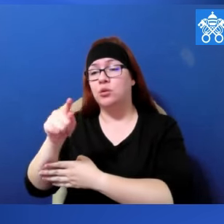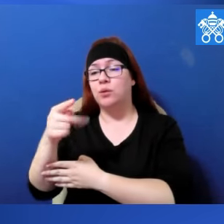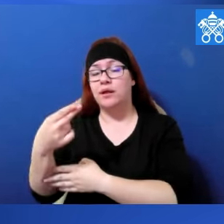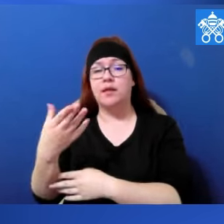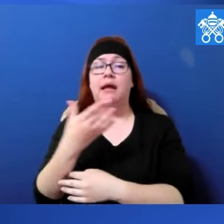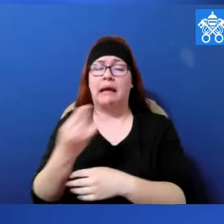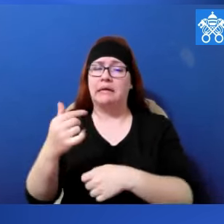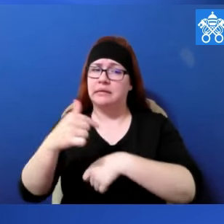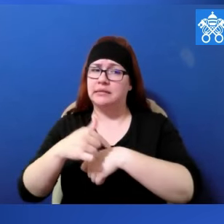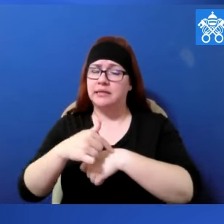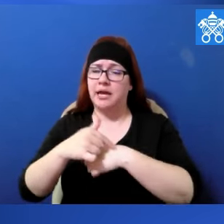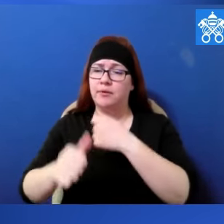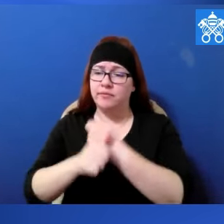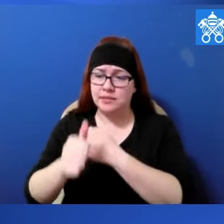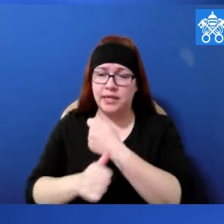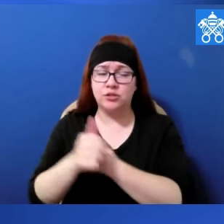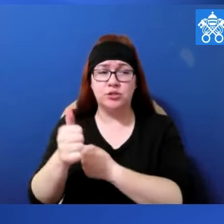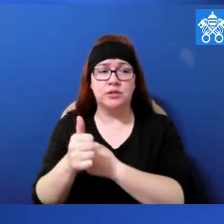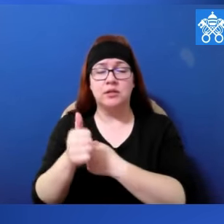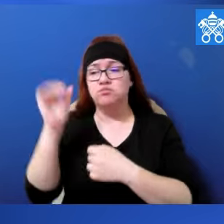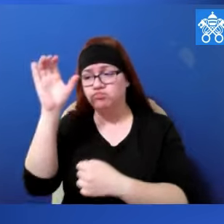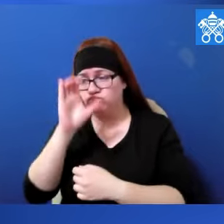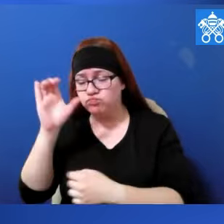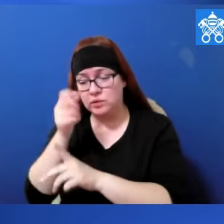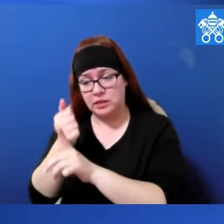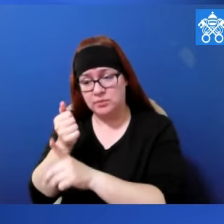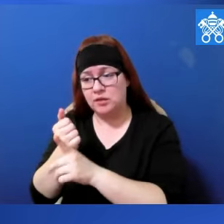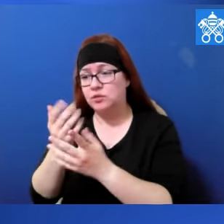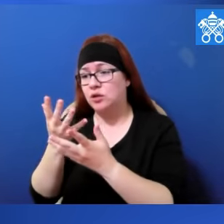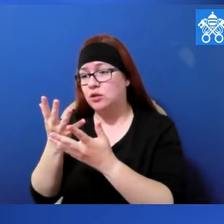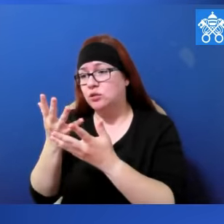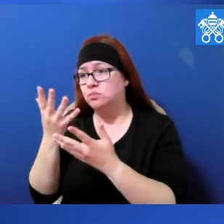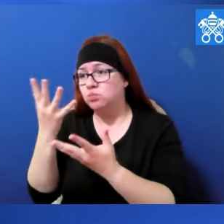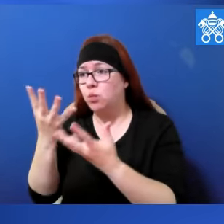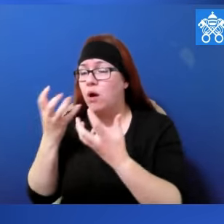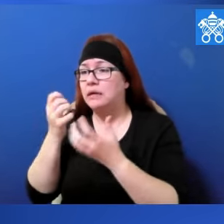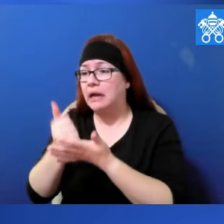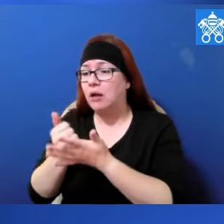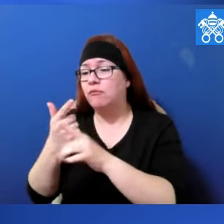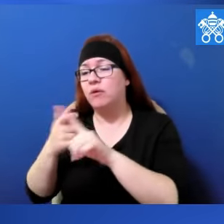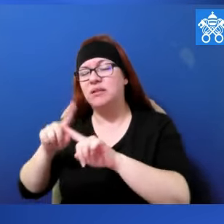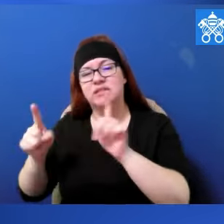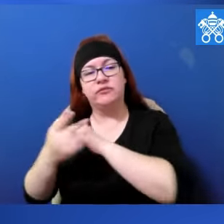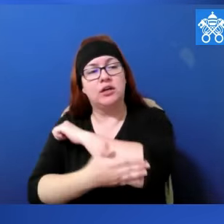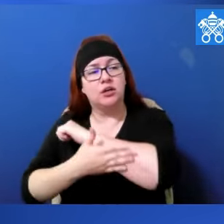also in a time of danger, who also in a time of danger sought refuge in a foreign country.